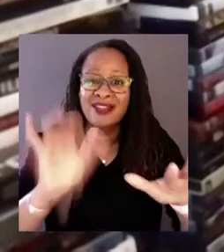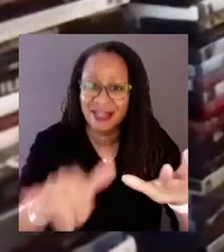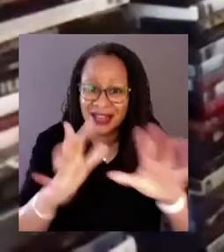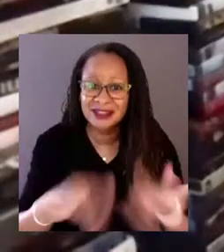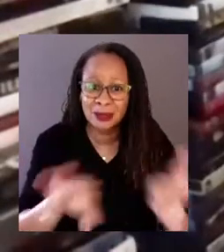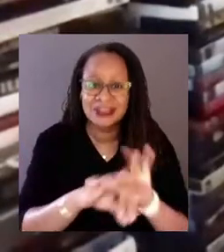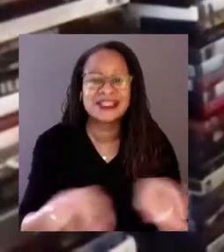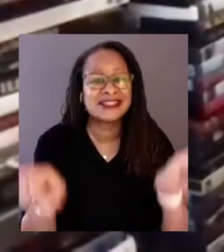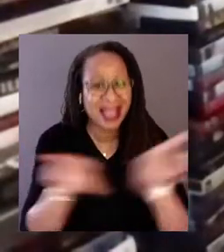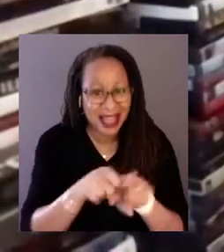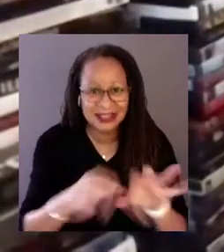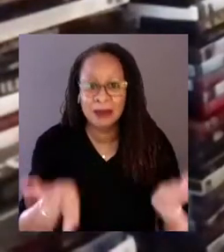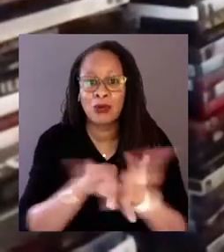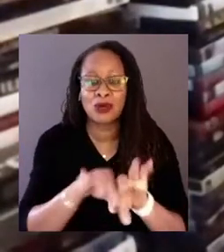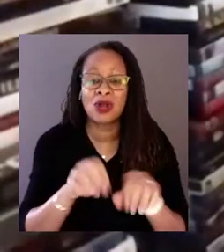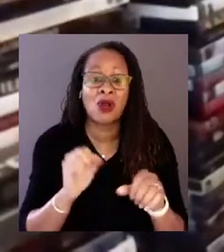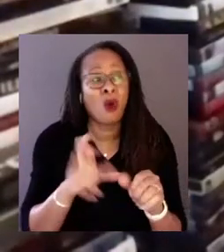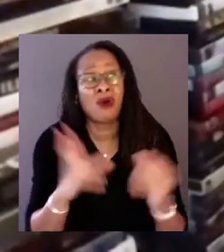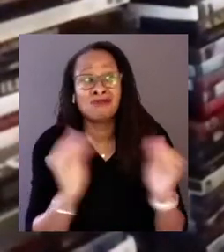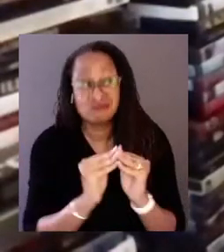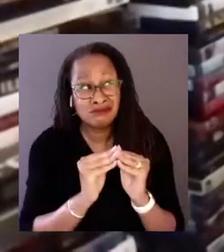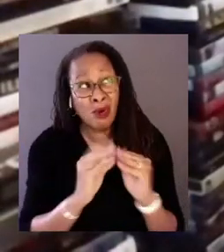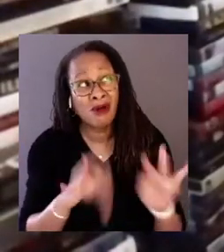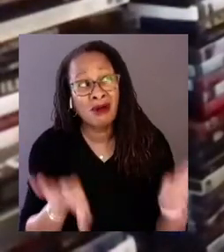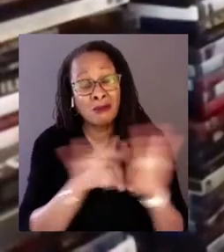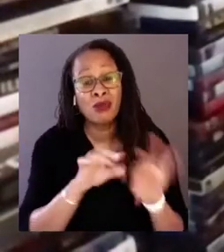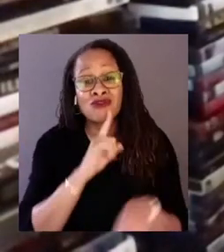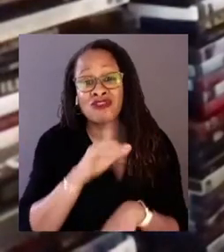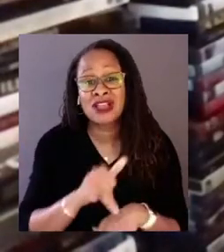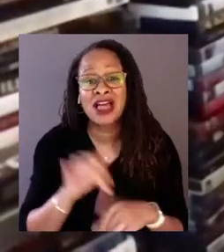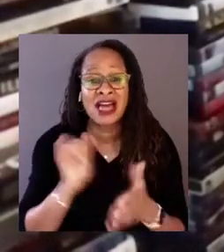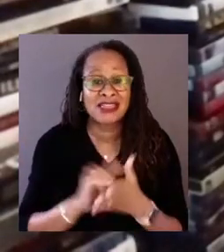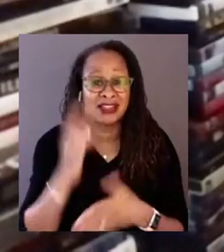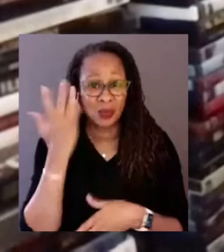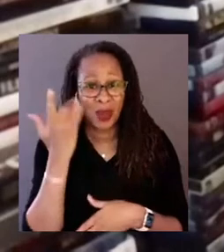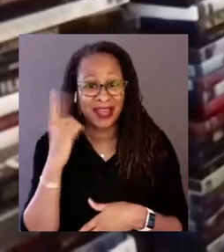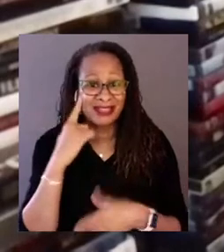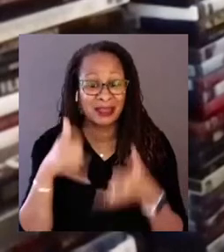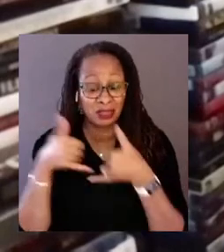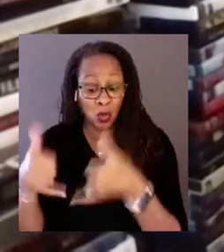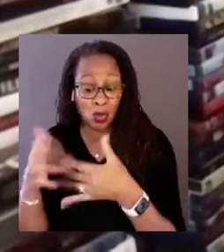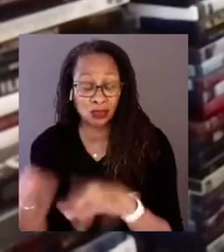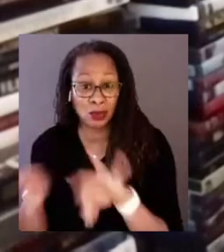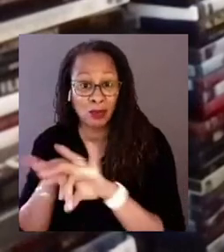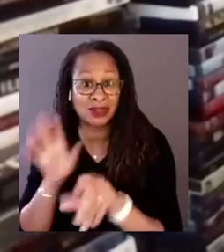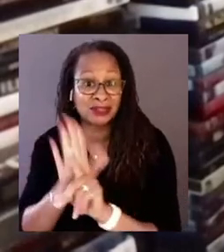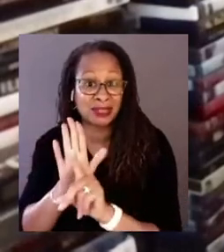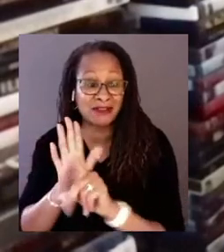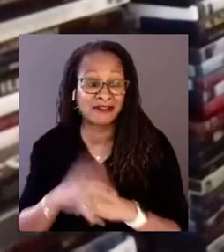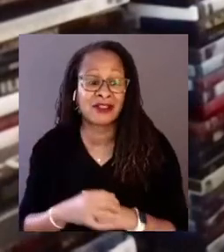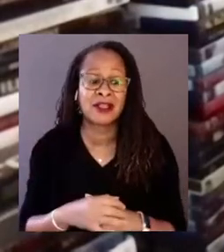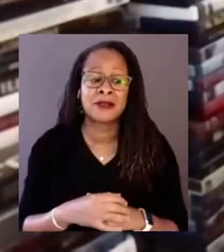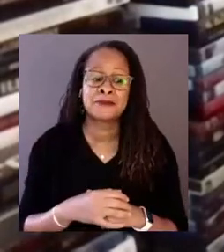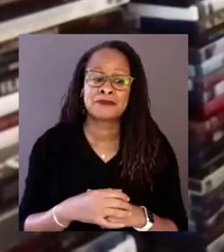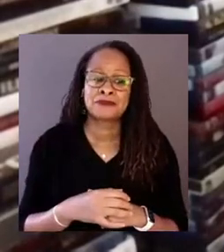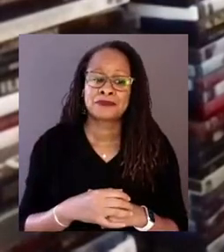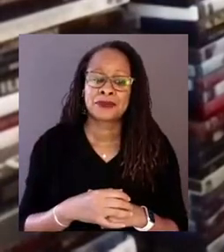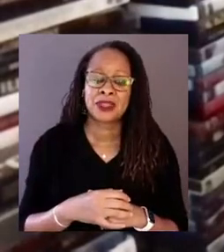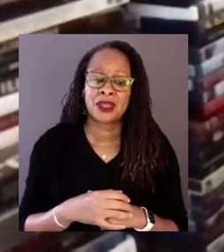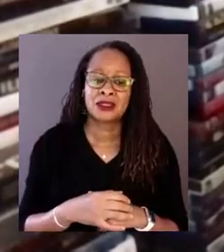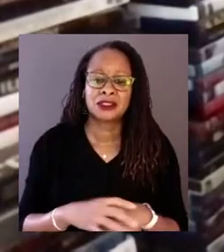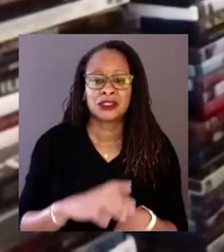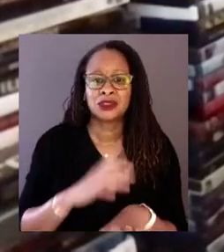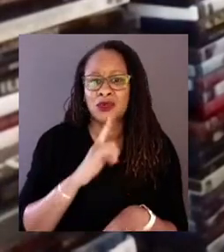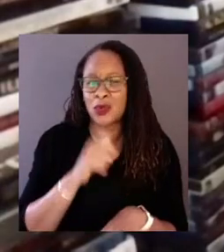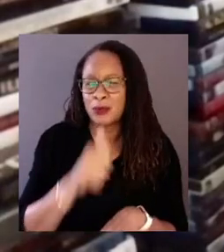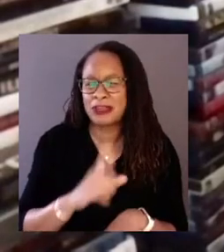important too, or even more important. That's why I think the awards matter. And I mean, it'll be disingenuous of me